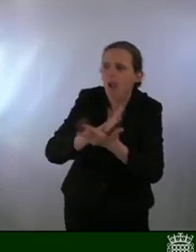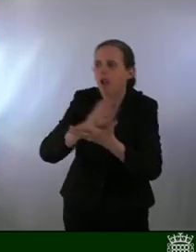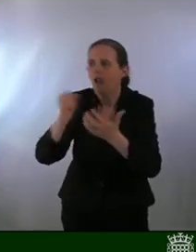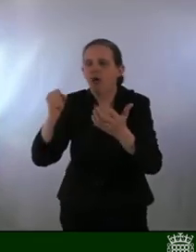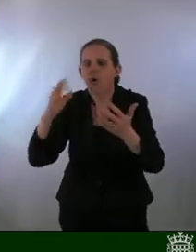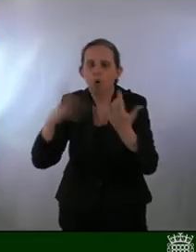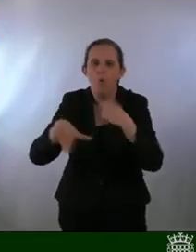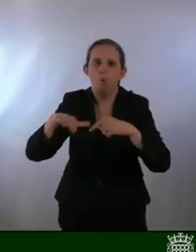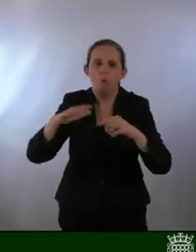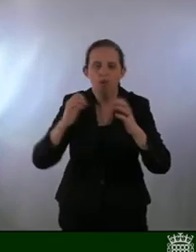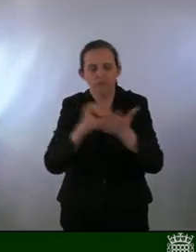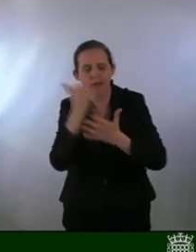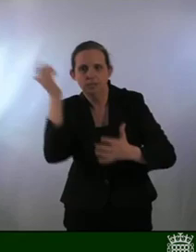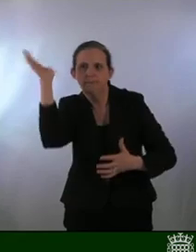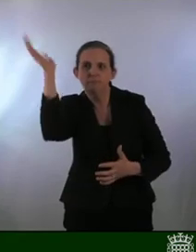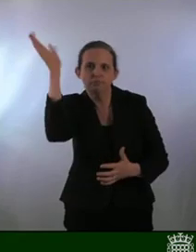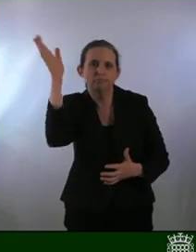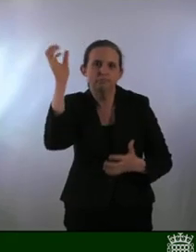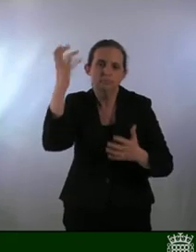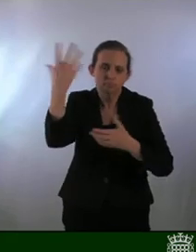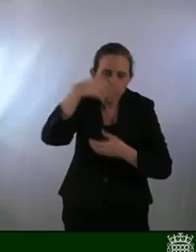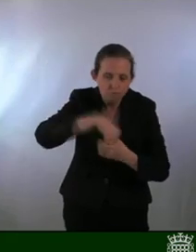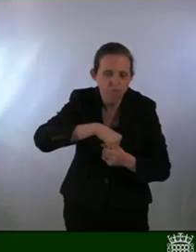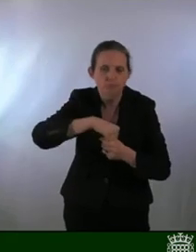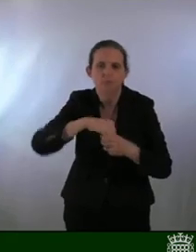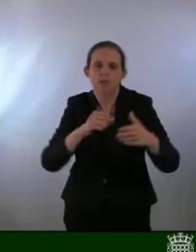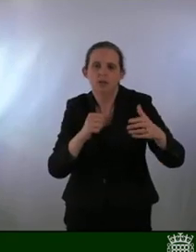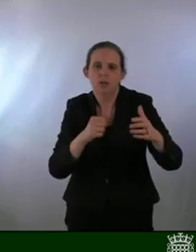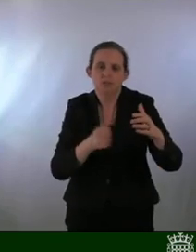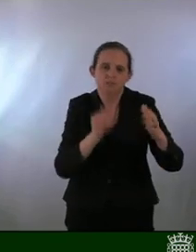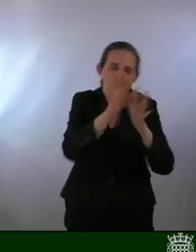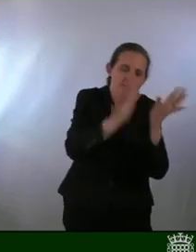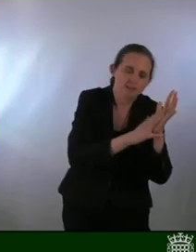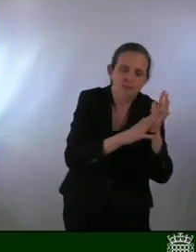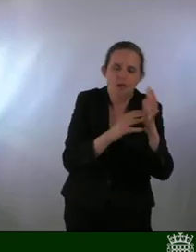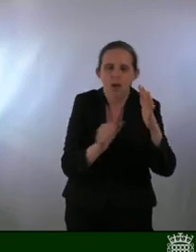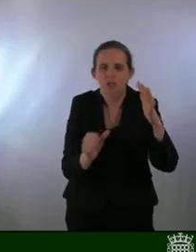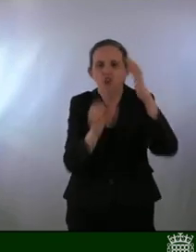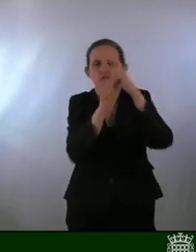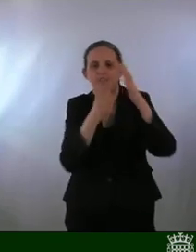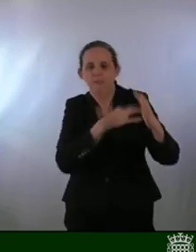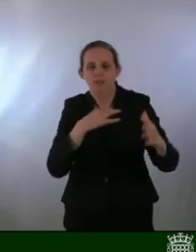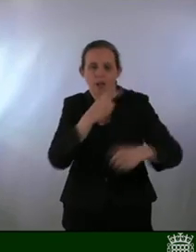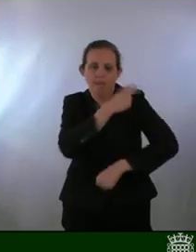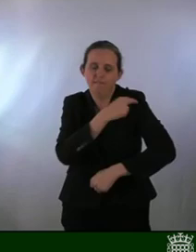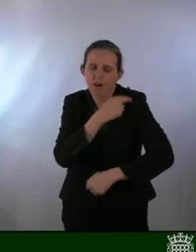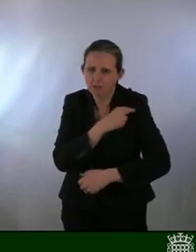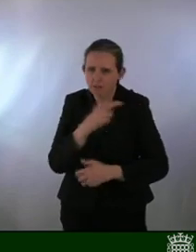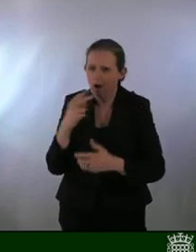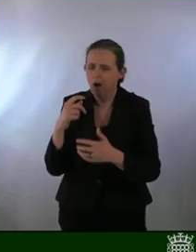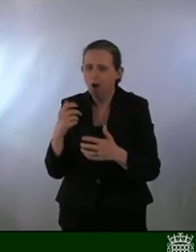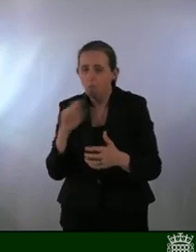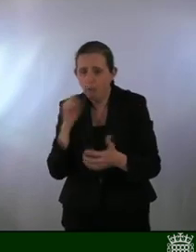conferences featuring a minister, the chief medical officer or the chief scientific advisor have a BSL interpreter present? And how is